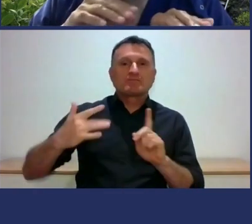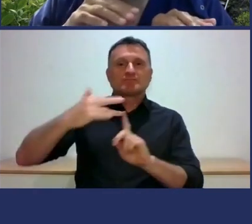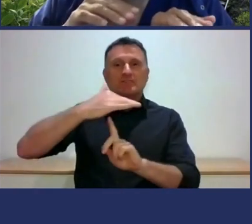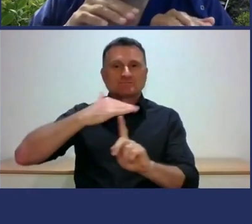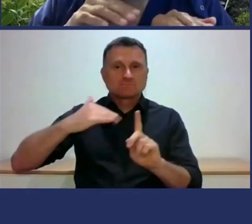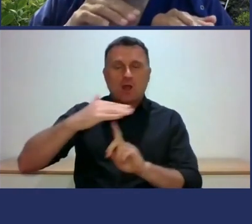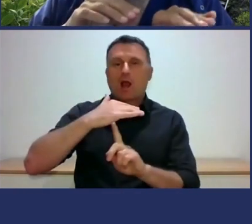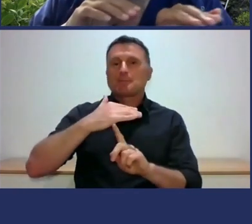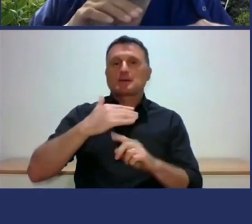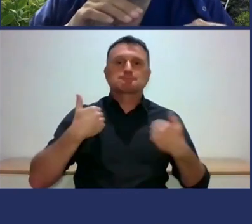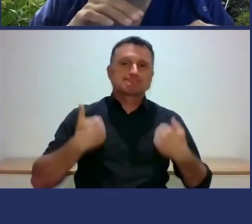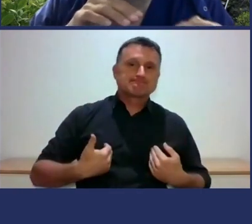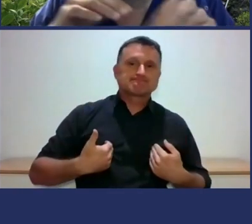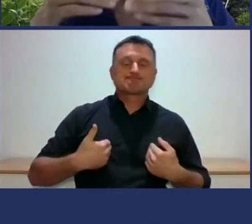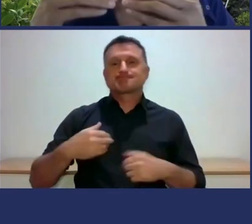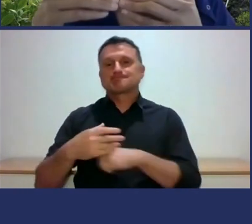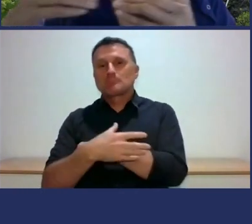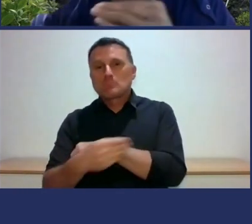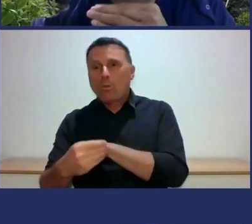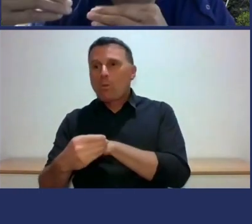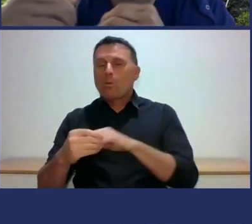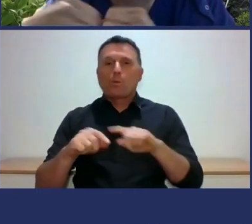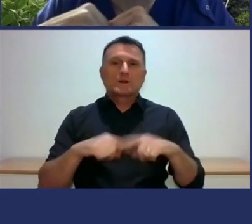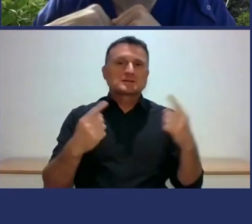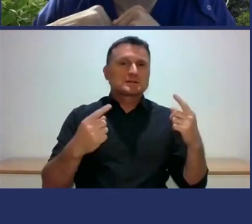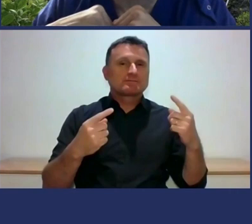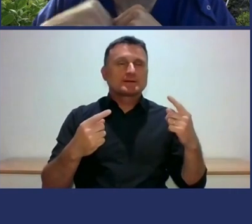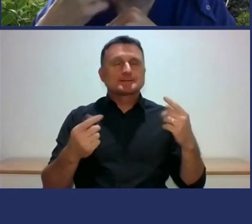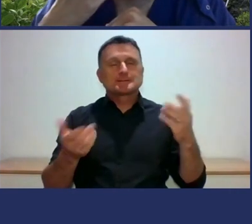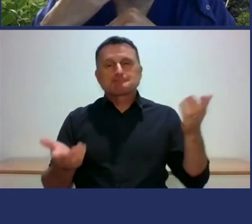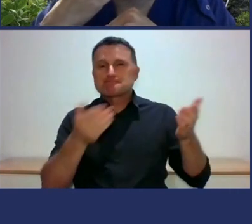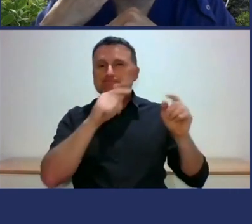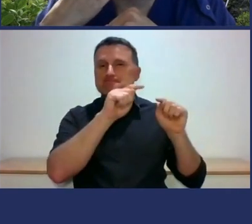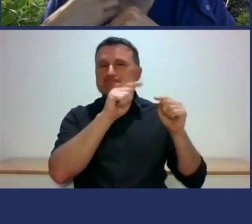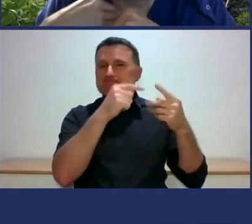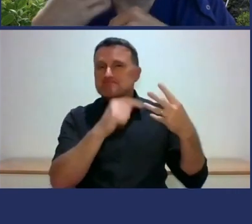more probably the factors rather than ethnicity as such.